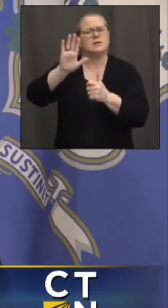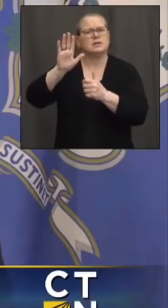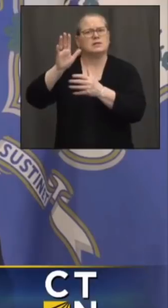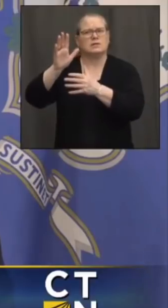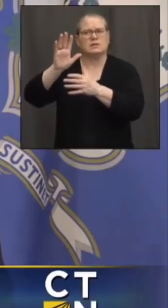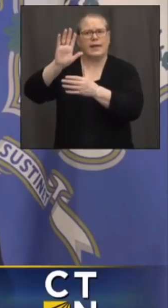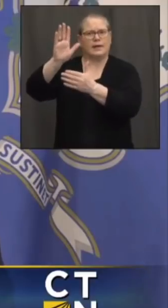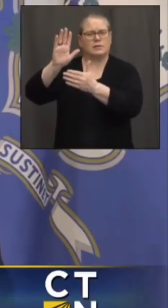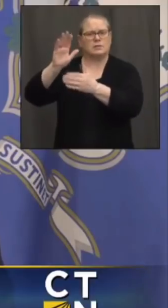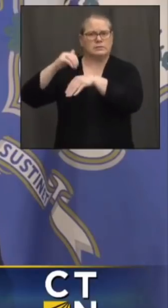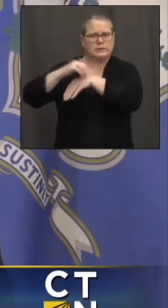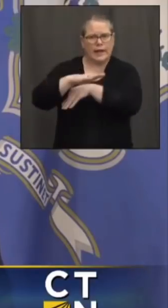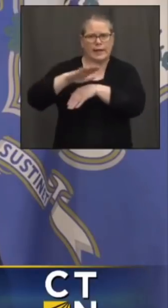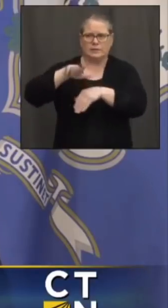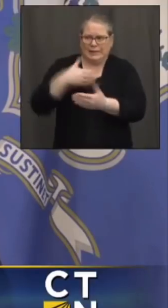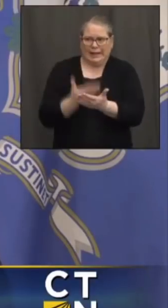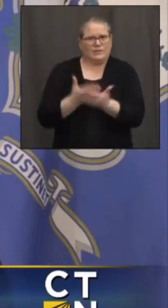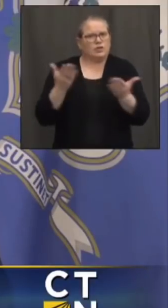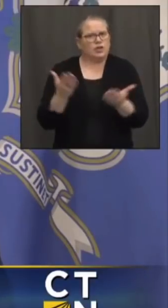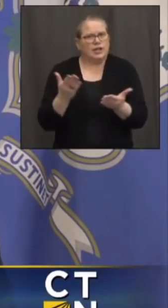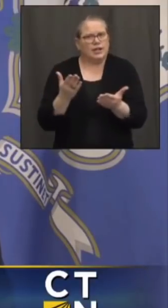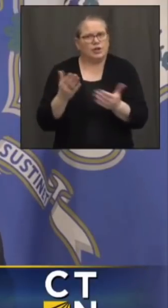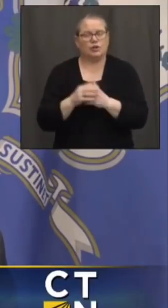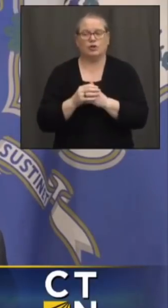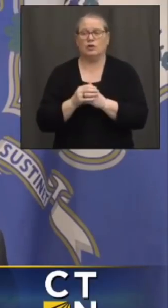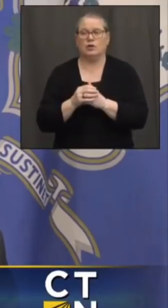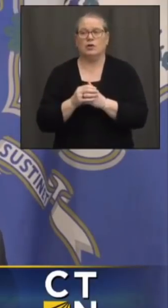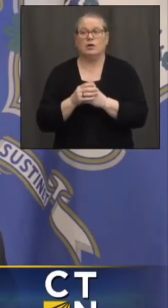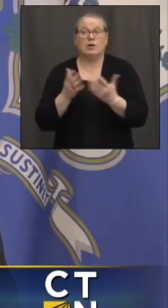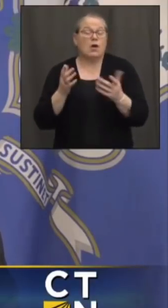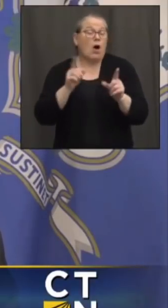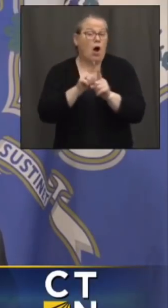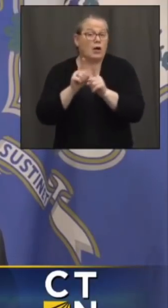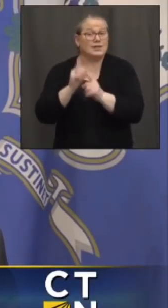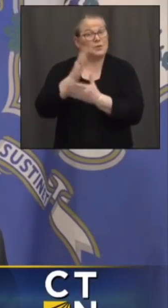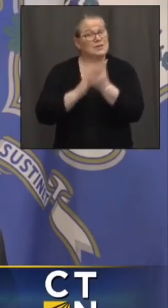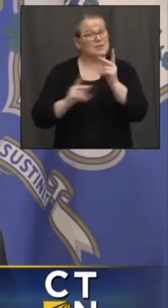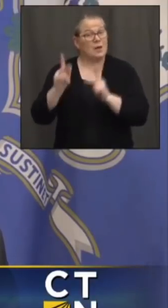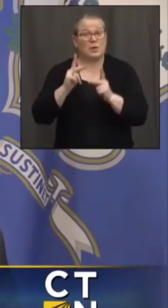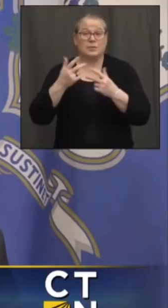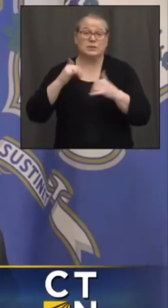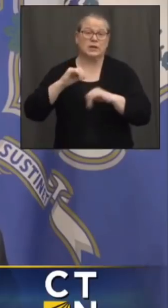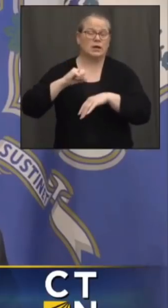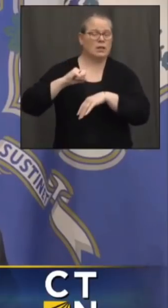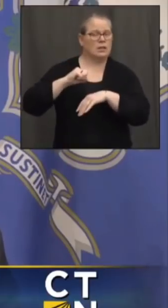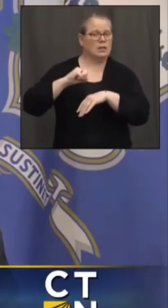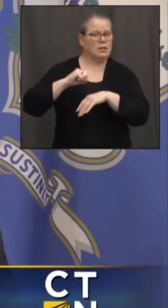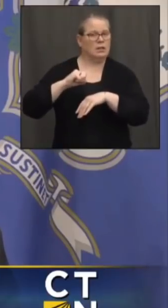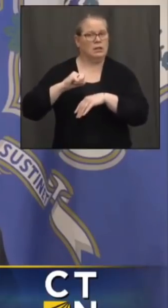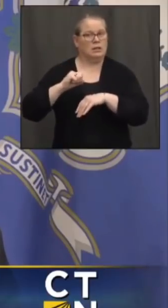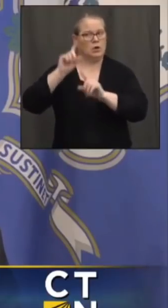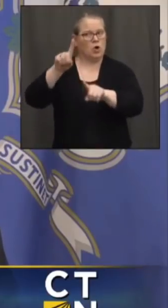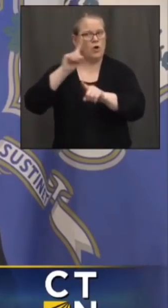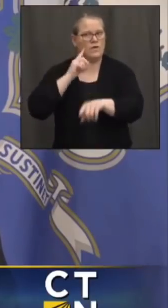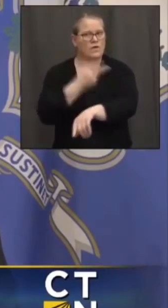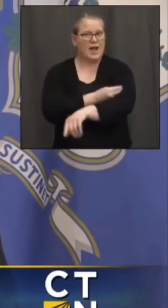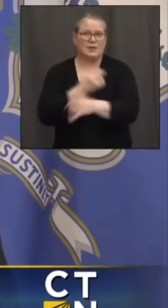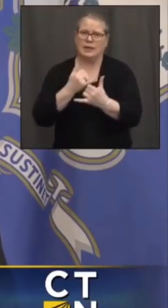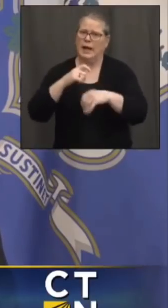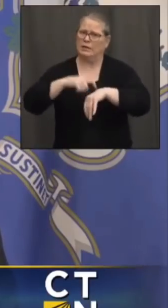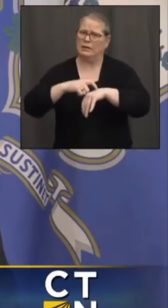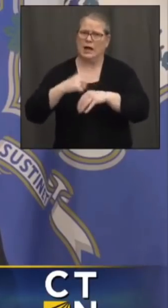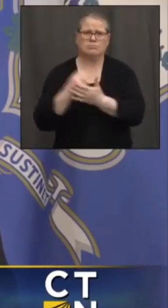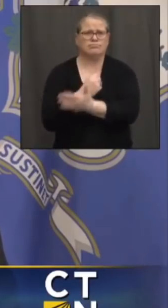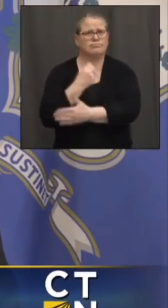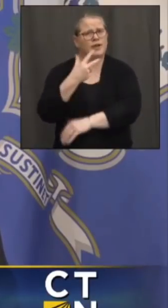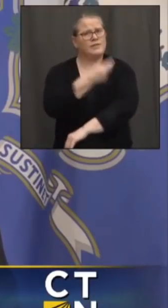convincing populations, some of whom still have some hesitancy that you got to get vaccinated. Now is the time to get vaccinated.